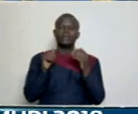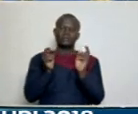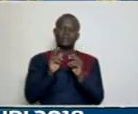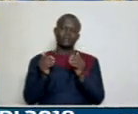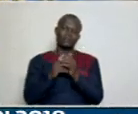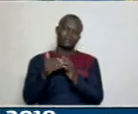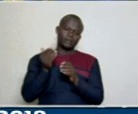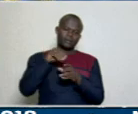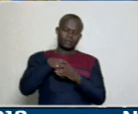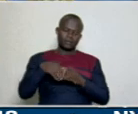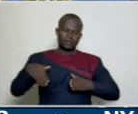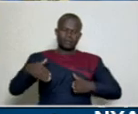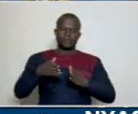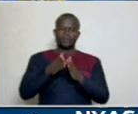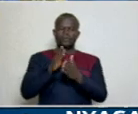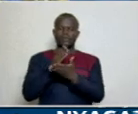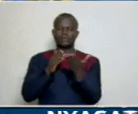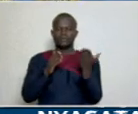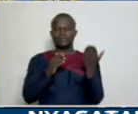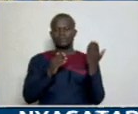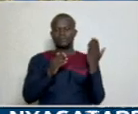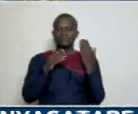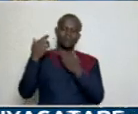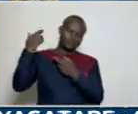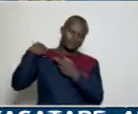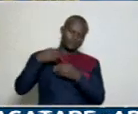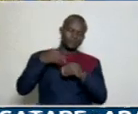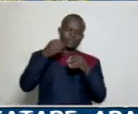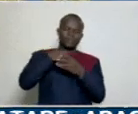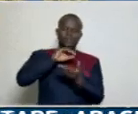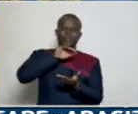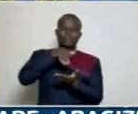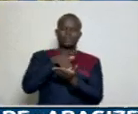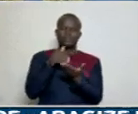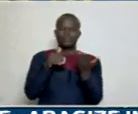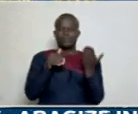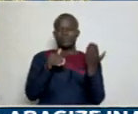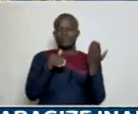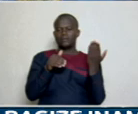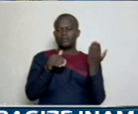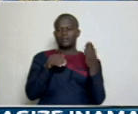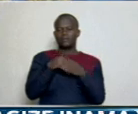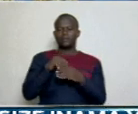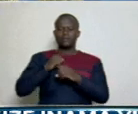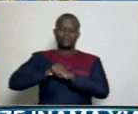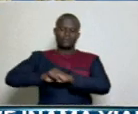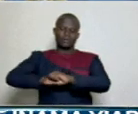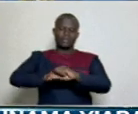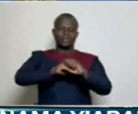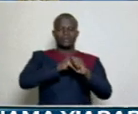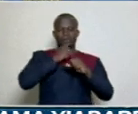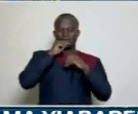bagasubira mu muhanda niba bari rero inshingano zahawe kino kigo hari prevention